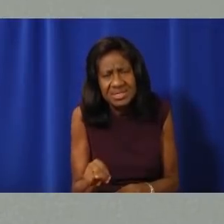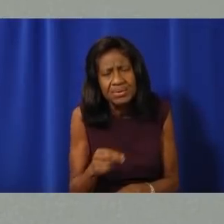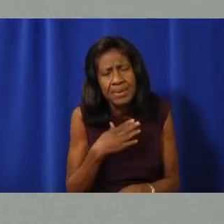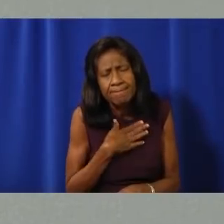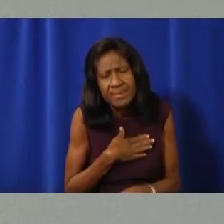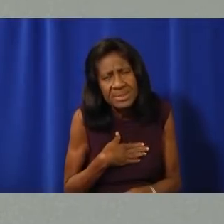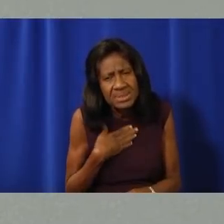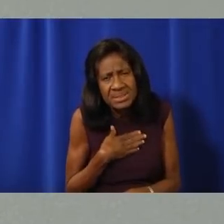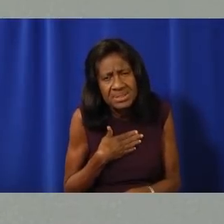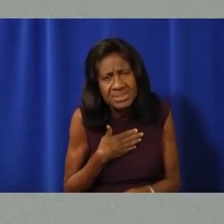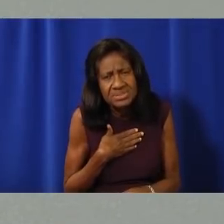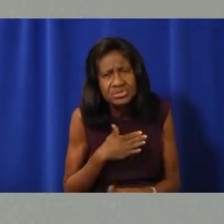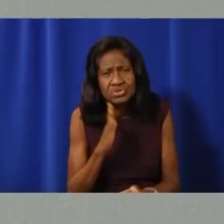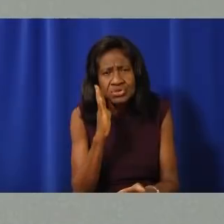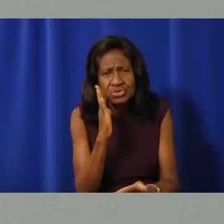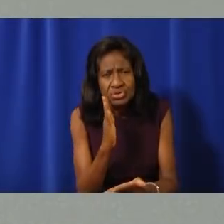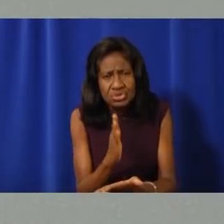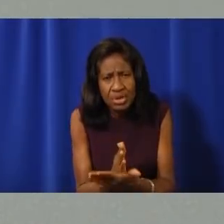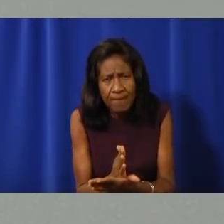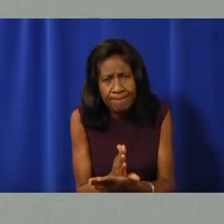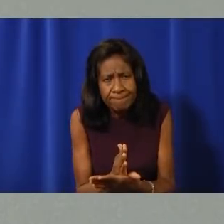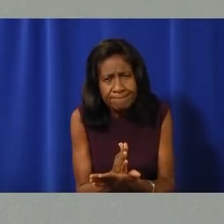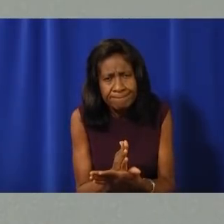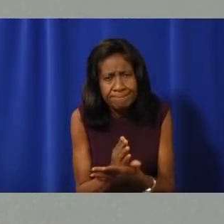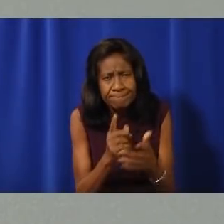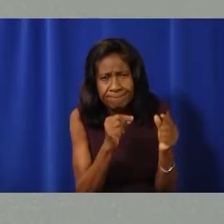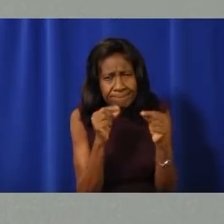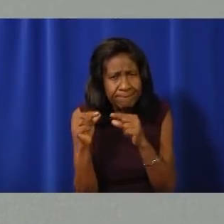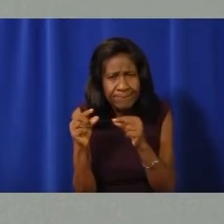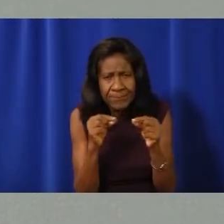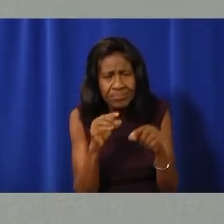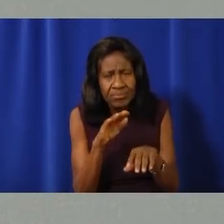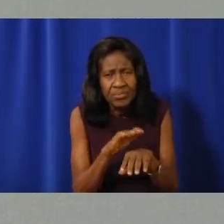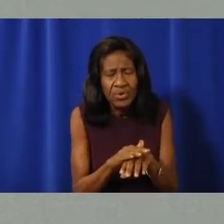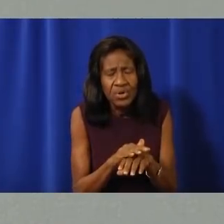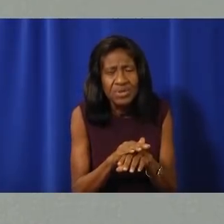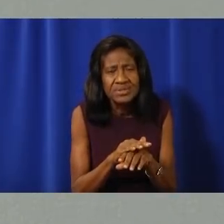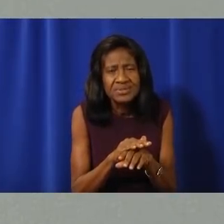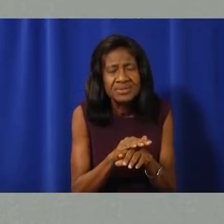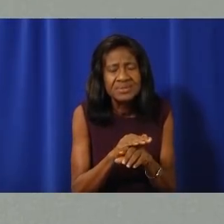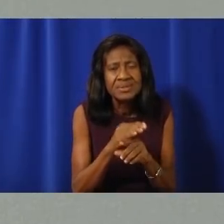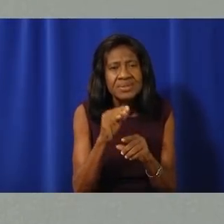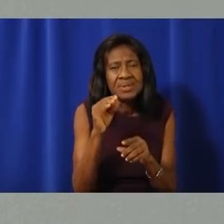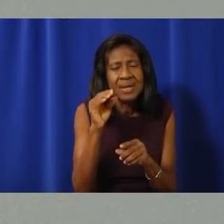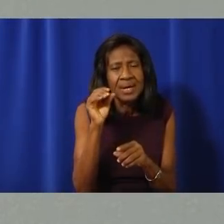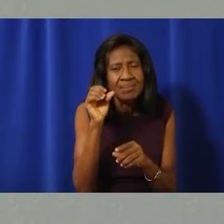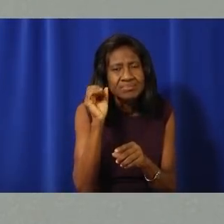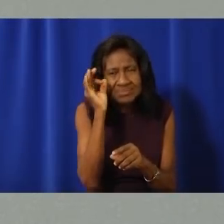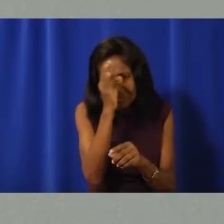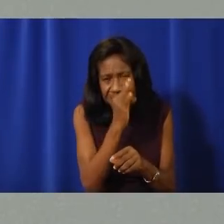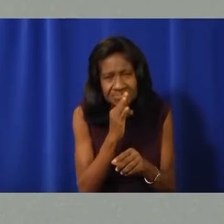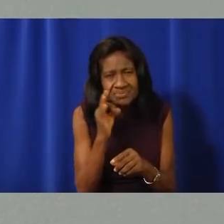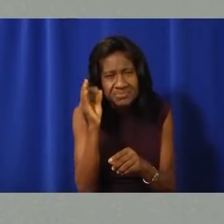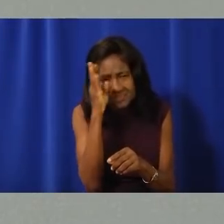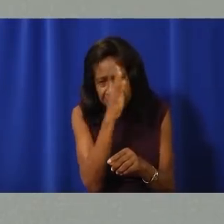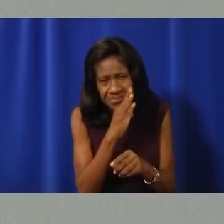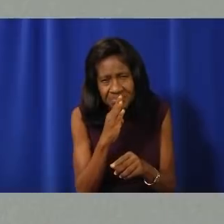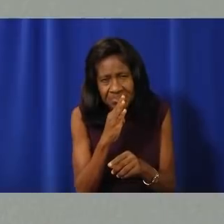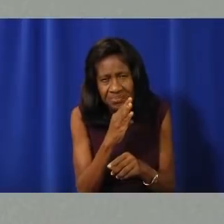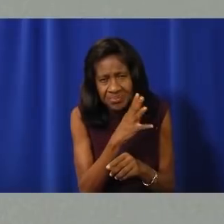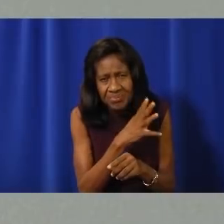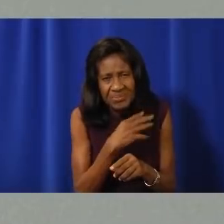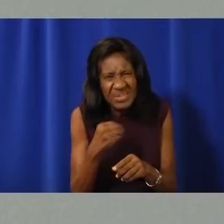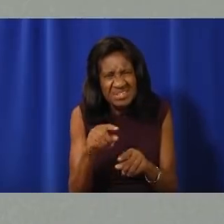refrain from creating this sort of stuff, refrain from distributing this sort of stuff, because it adds